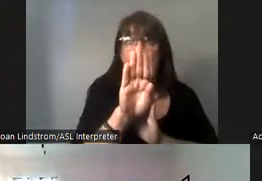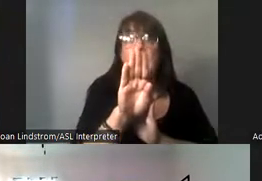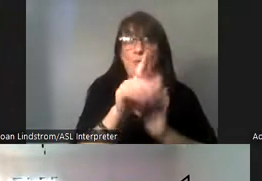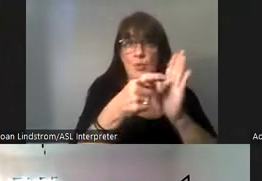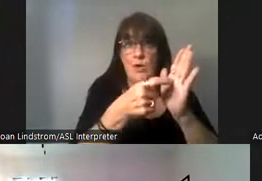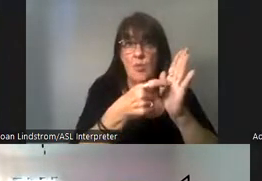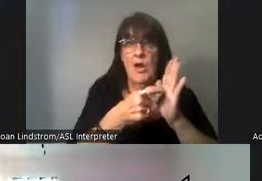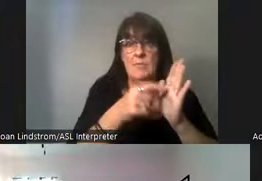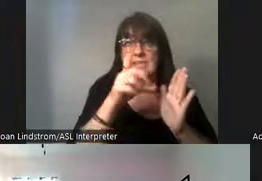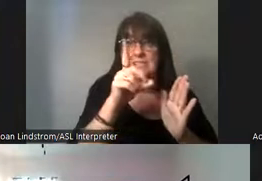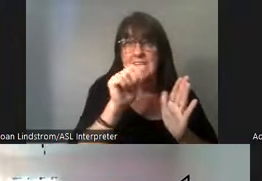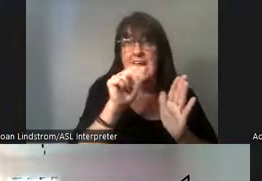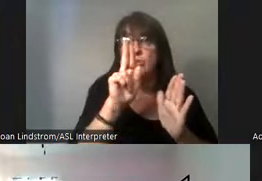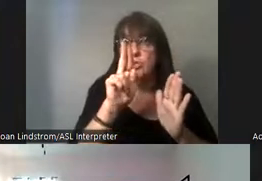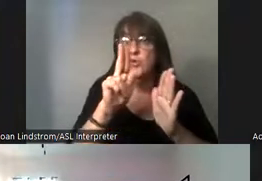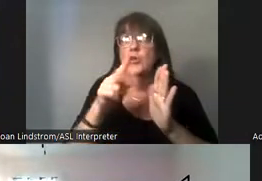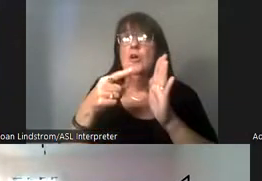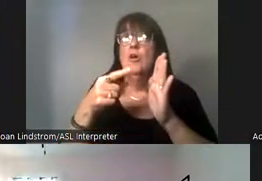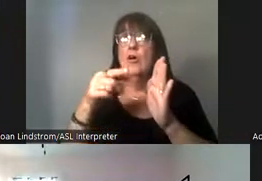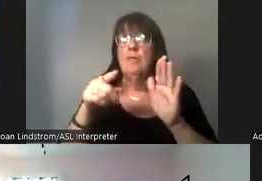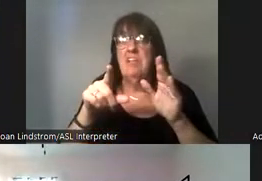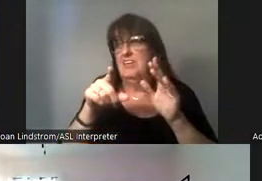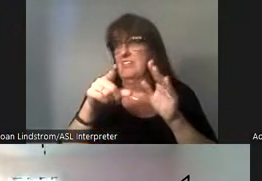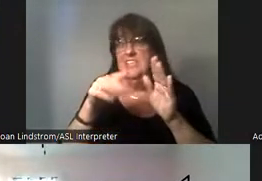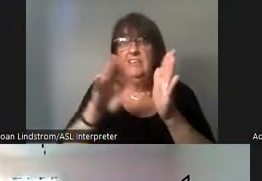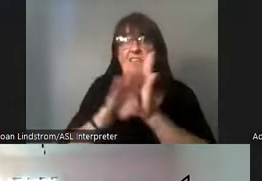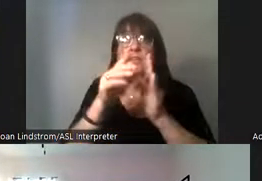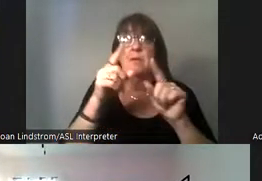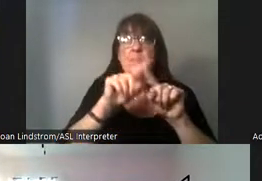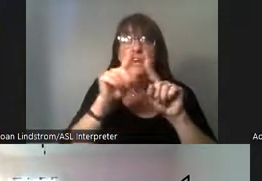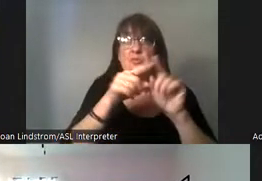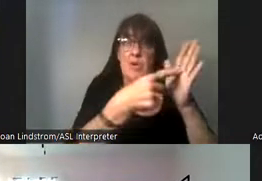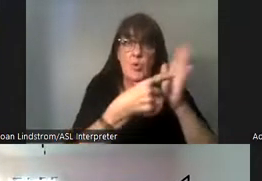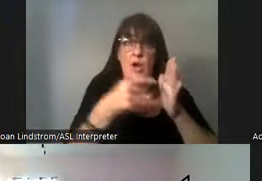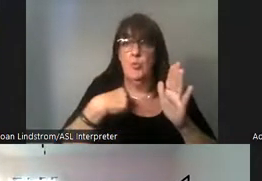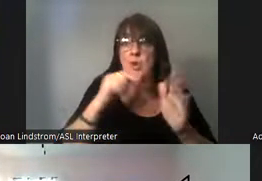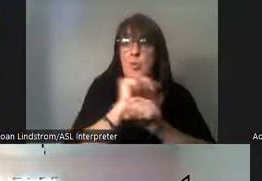actually developed several credentials. We are working on our first,